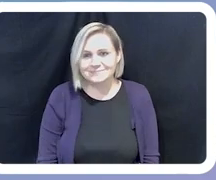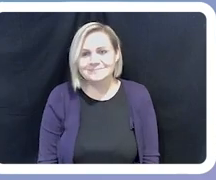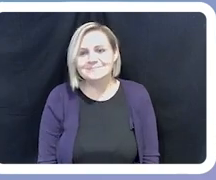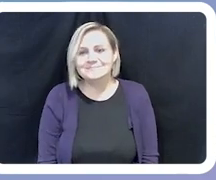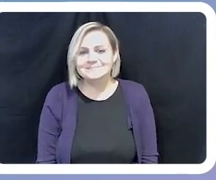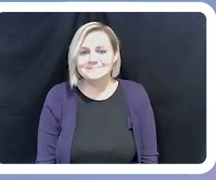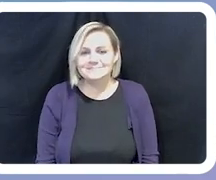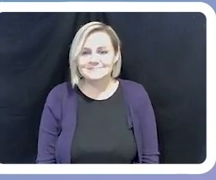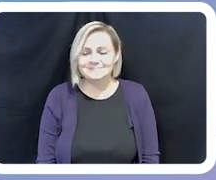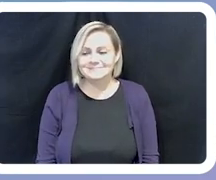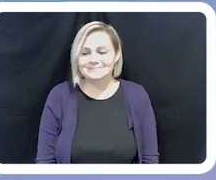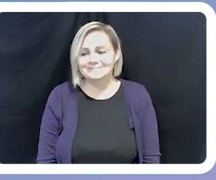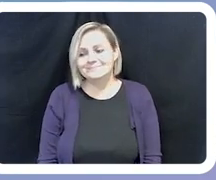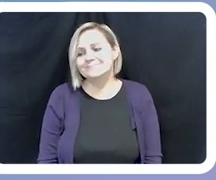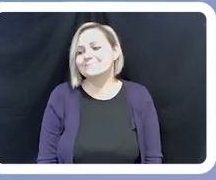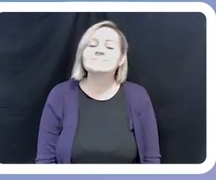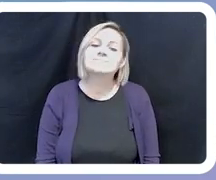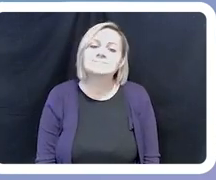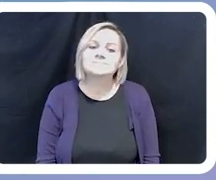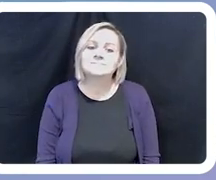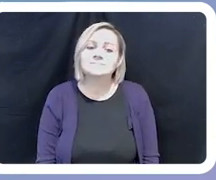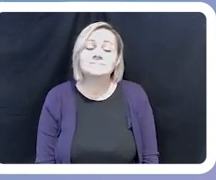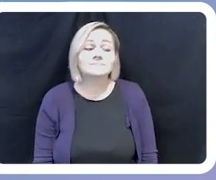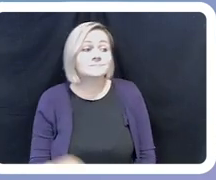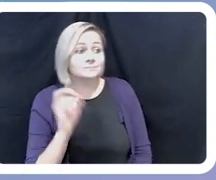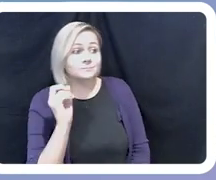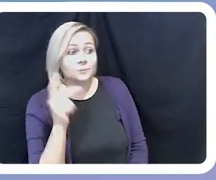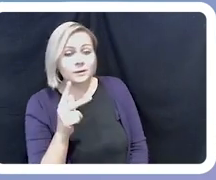Really, I'm not shy anymore.